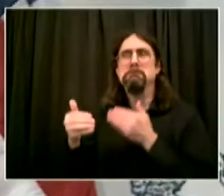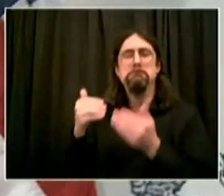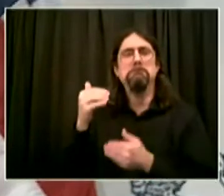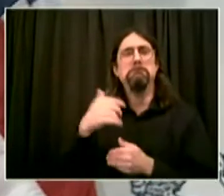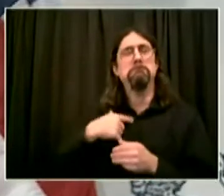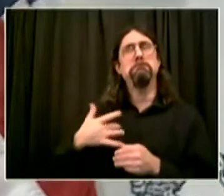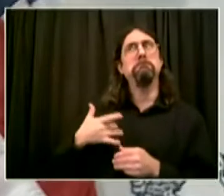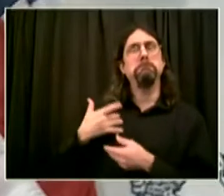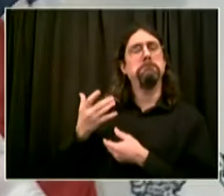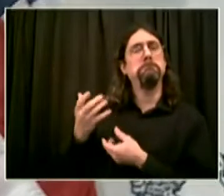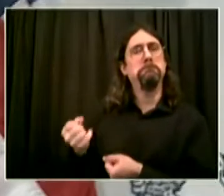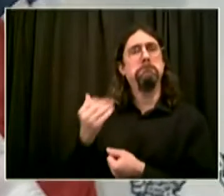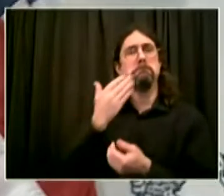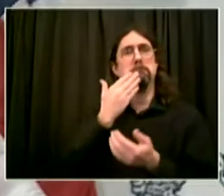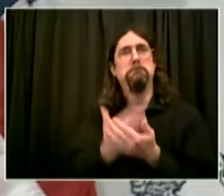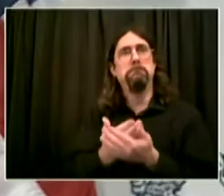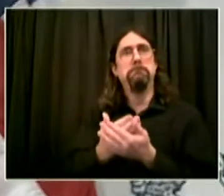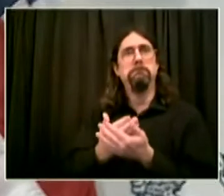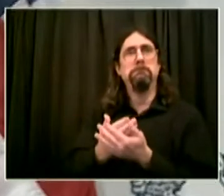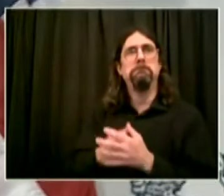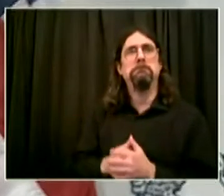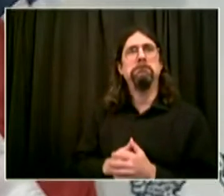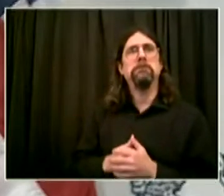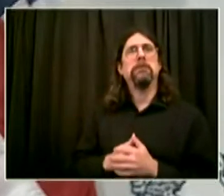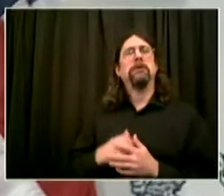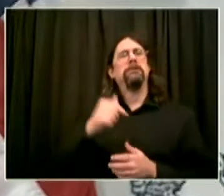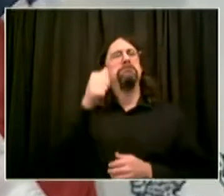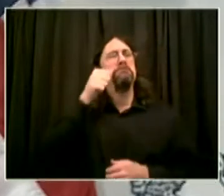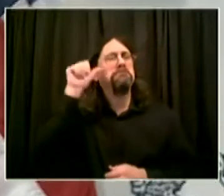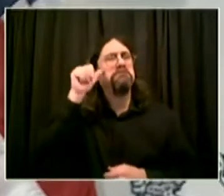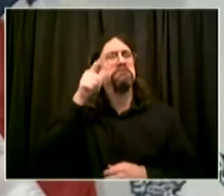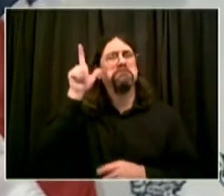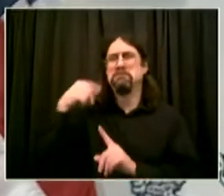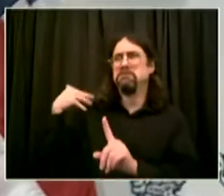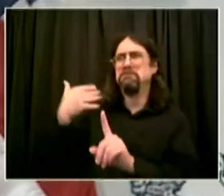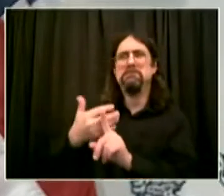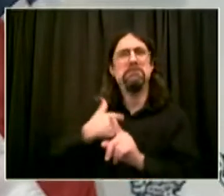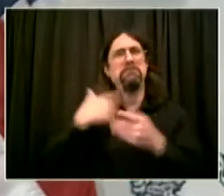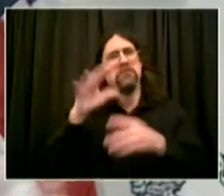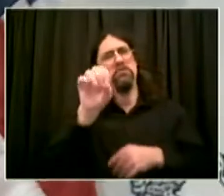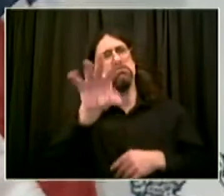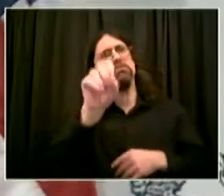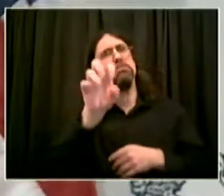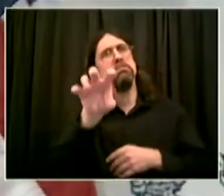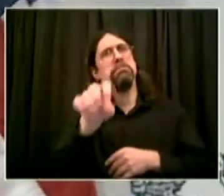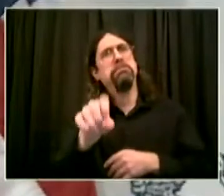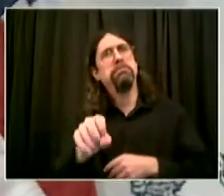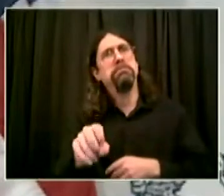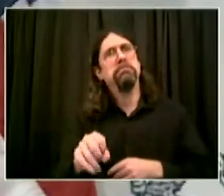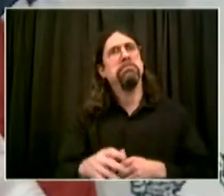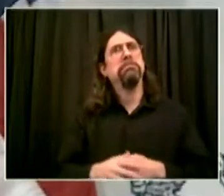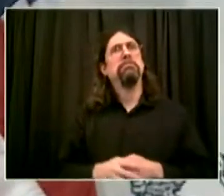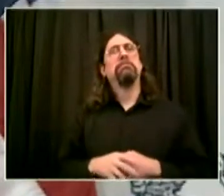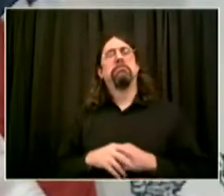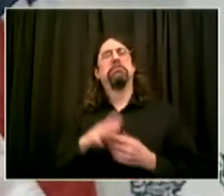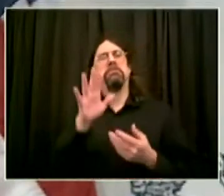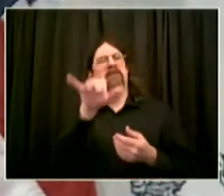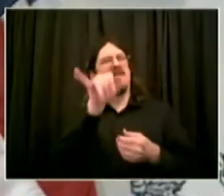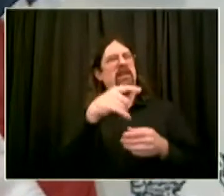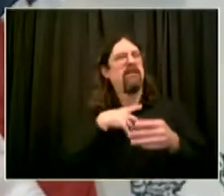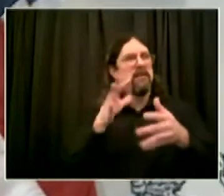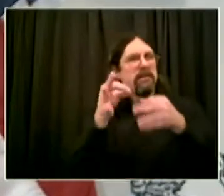about calling upon the federal government to use the Defense Production Act more aggressively to get all pharmaceutical companies involved in the